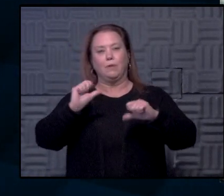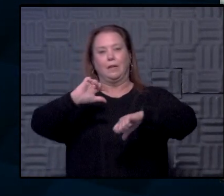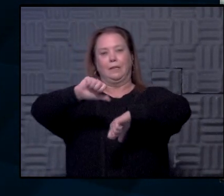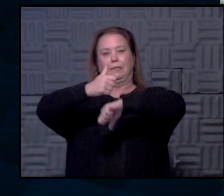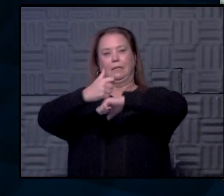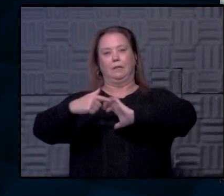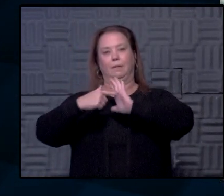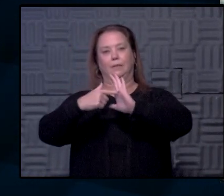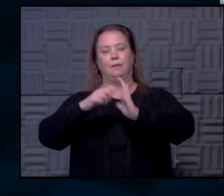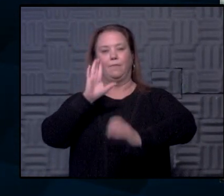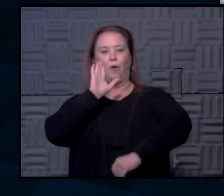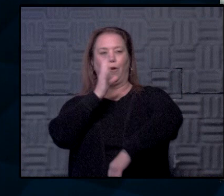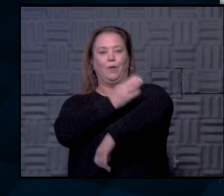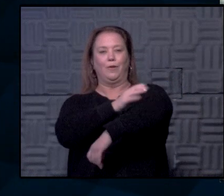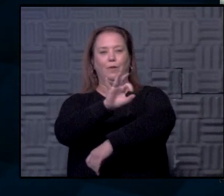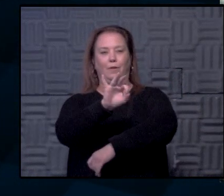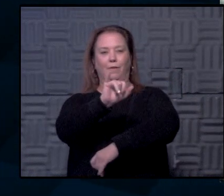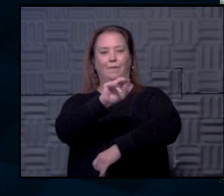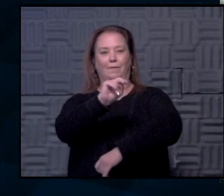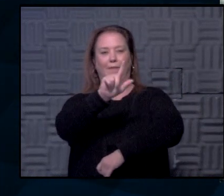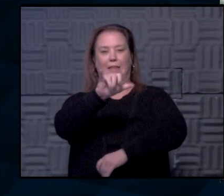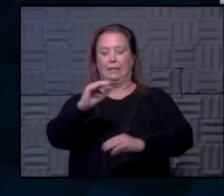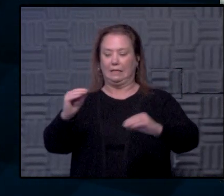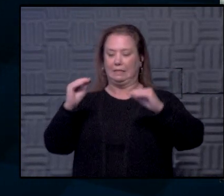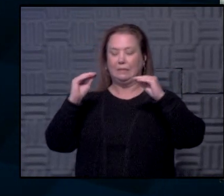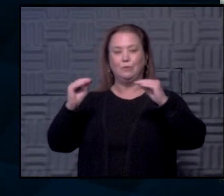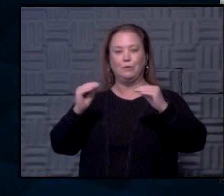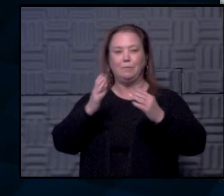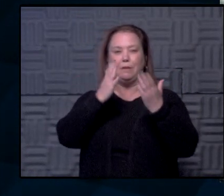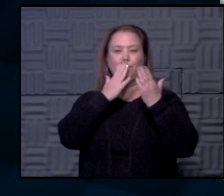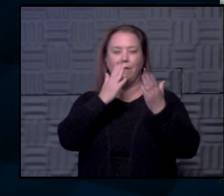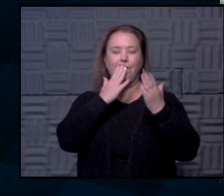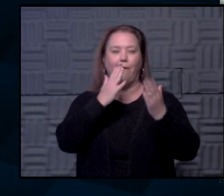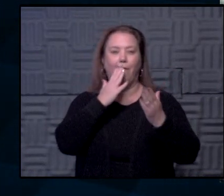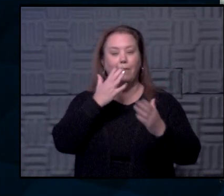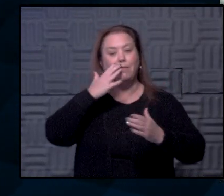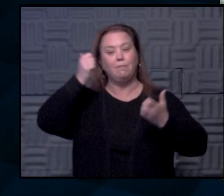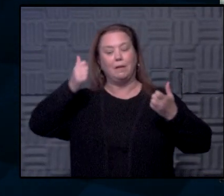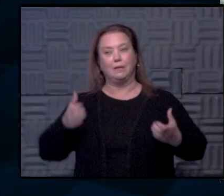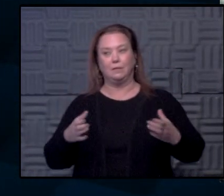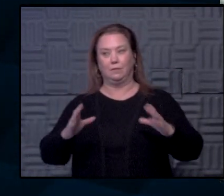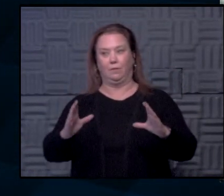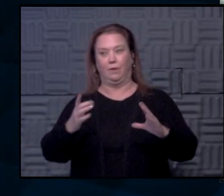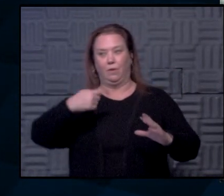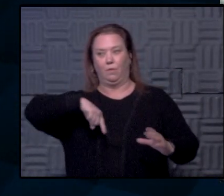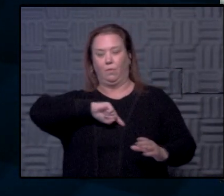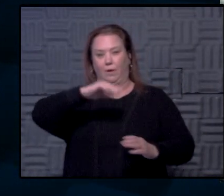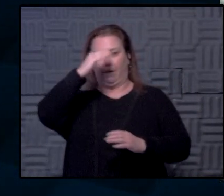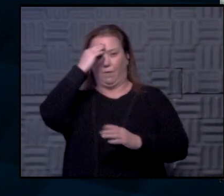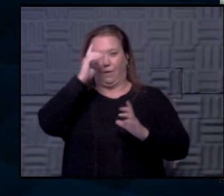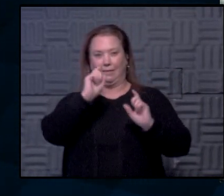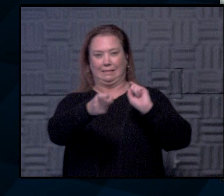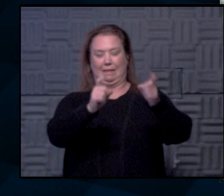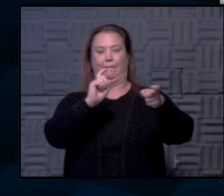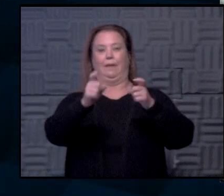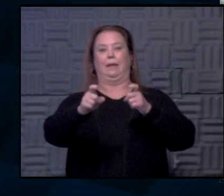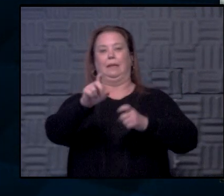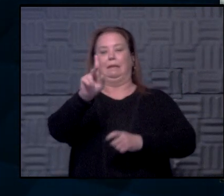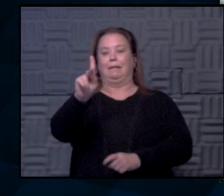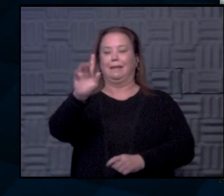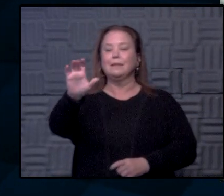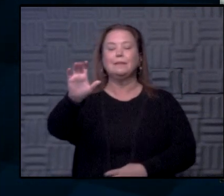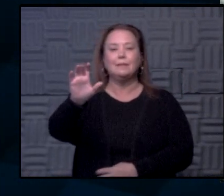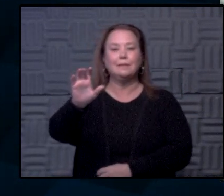for our daughter Finley. We're trying to teach her to be grateful, and the best way that we know how is giving to Kansas